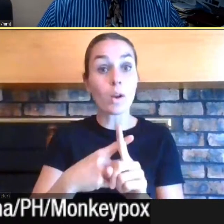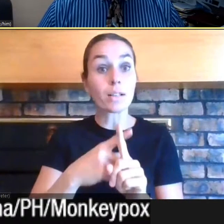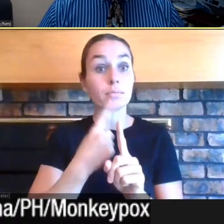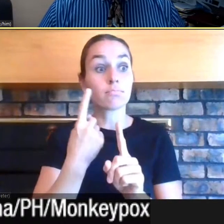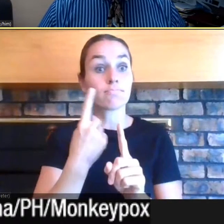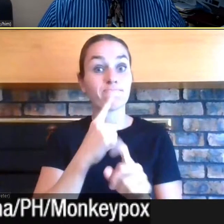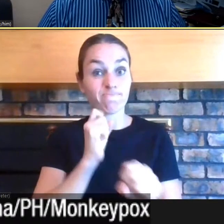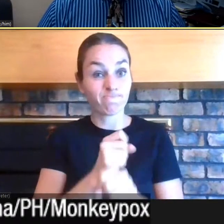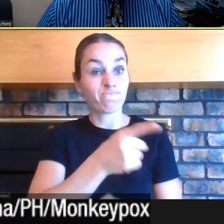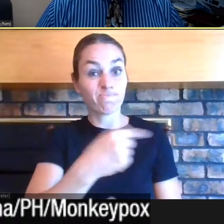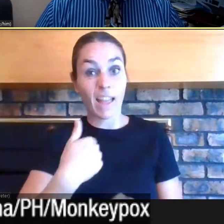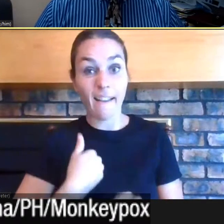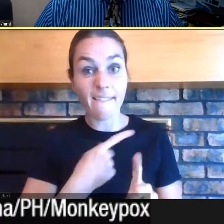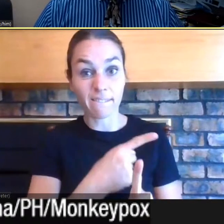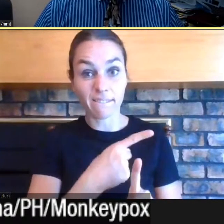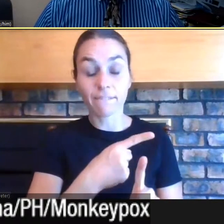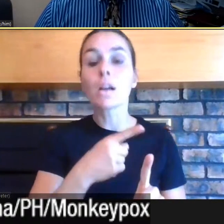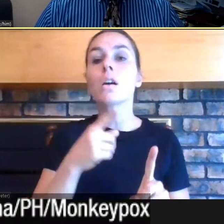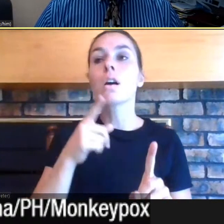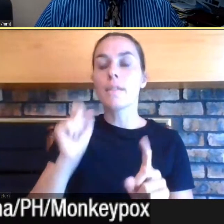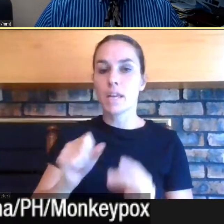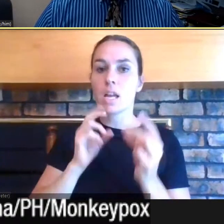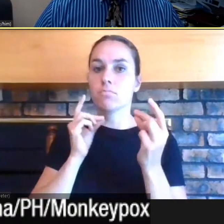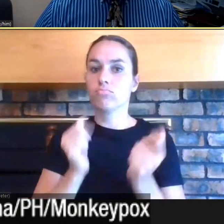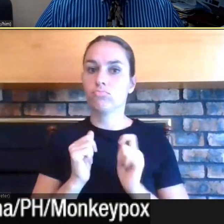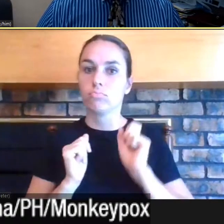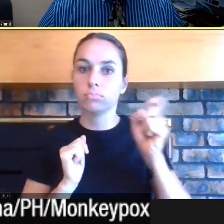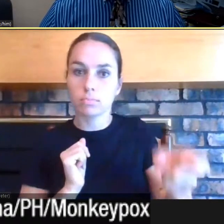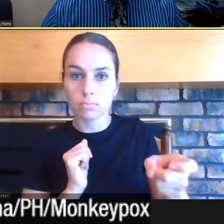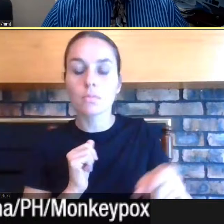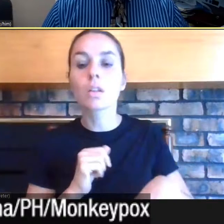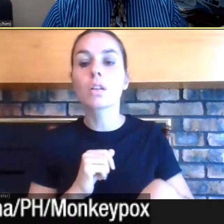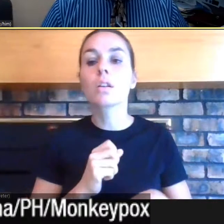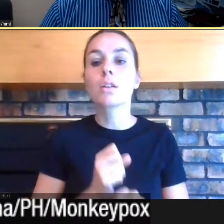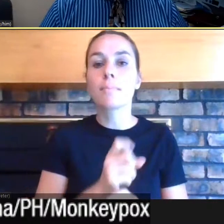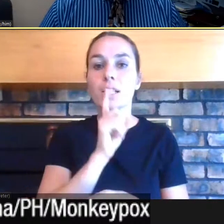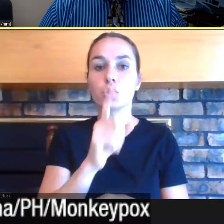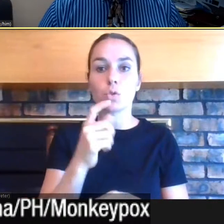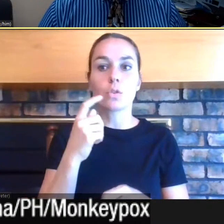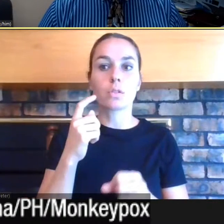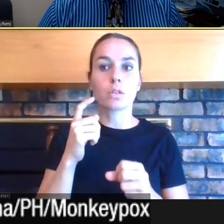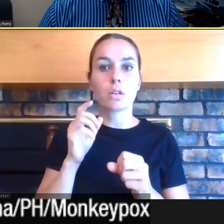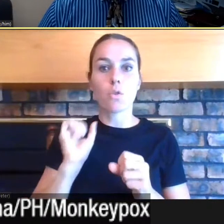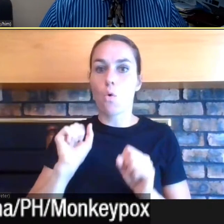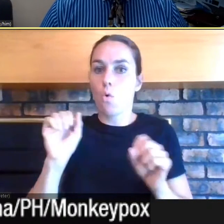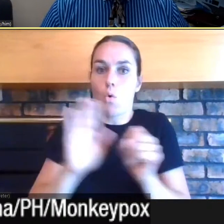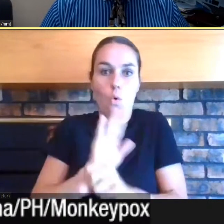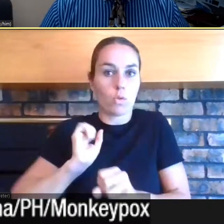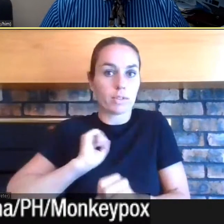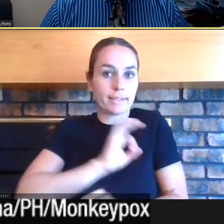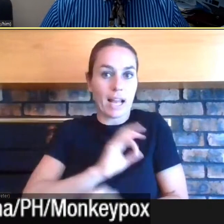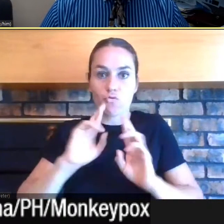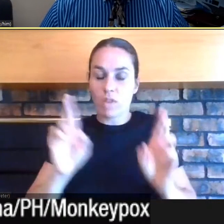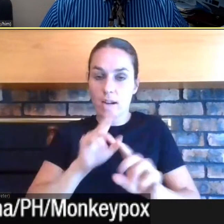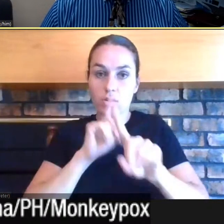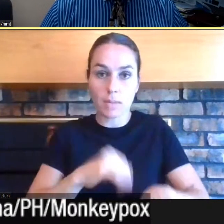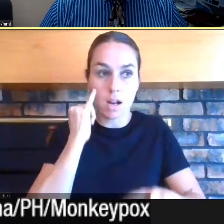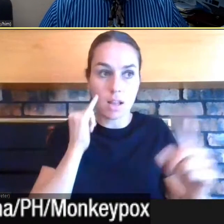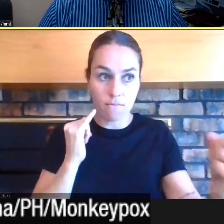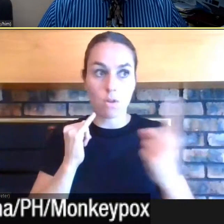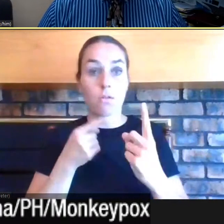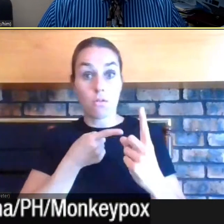very quickly, work on their standing orders so that their communicable Z staff are ready to respond when a case does show up in their